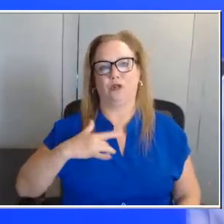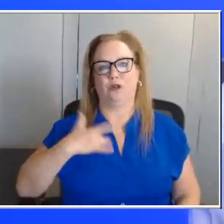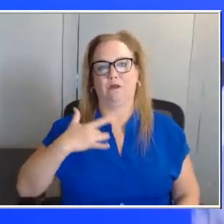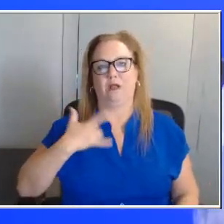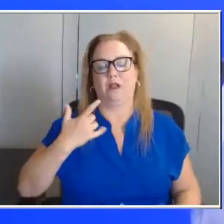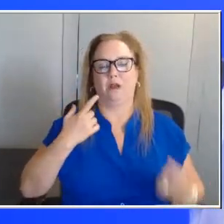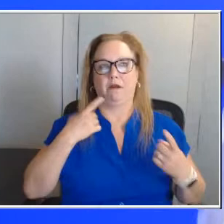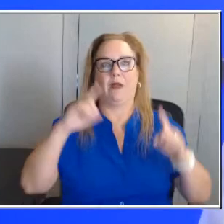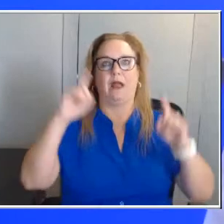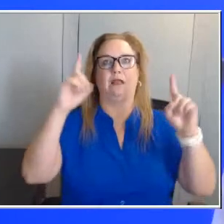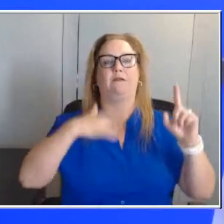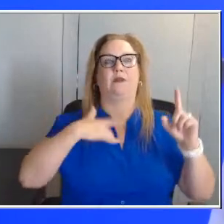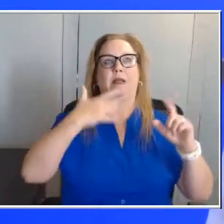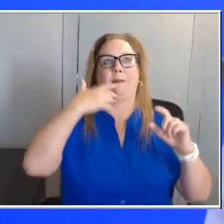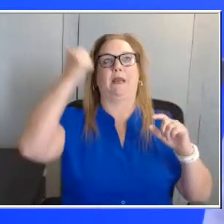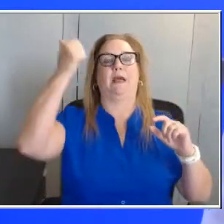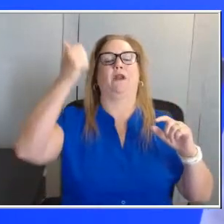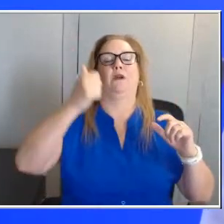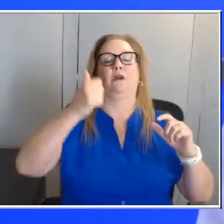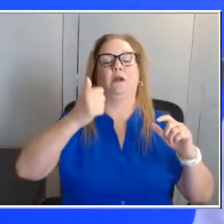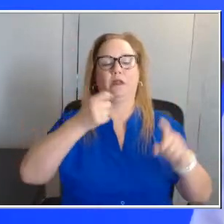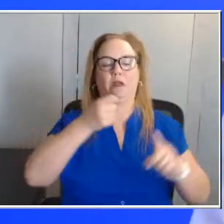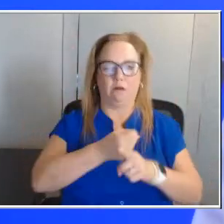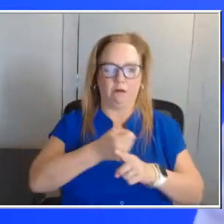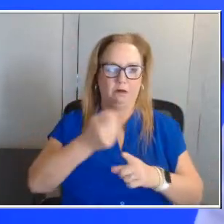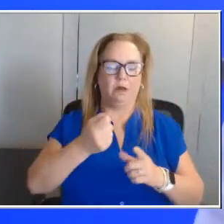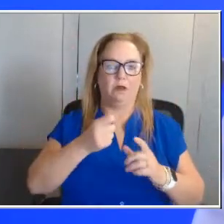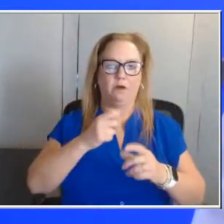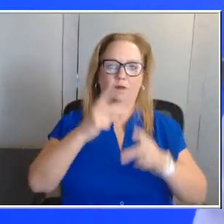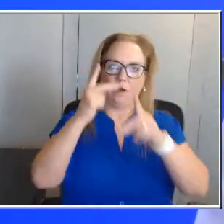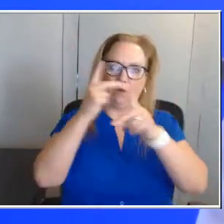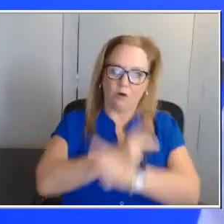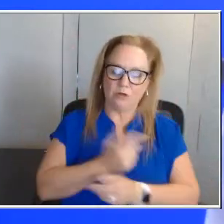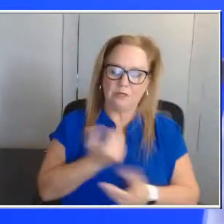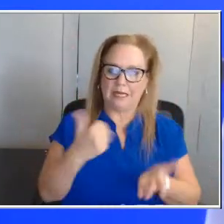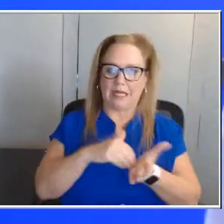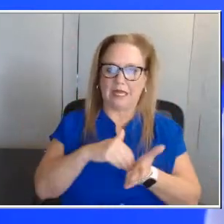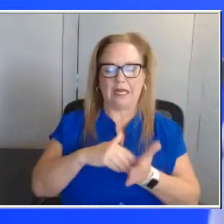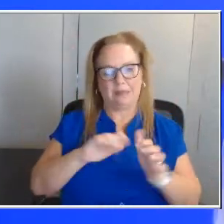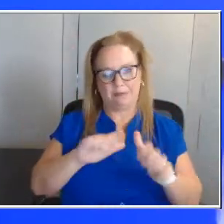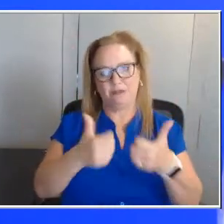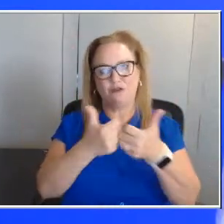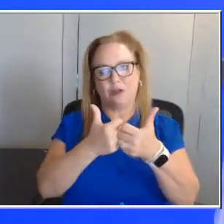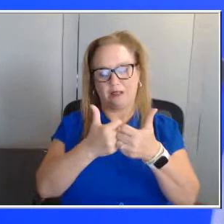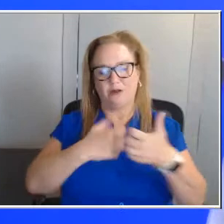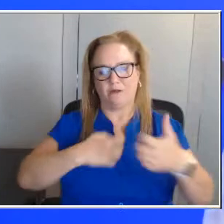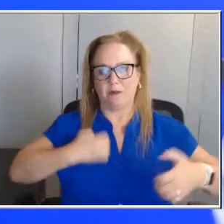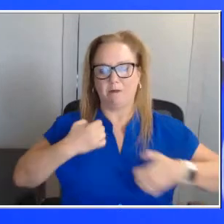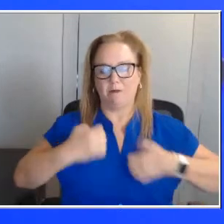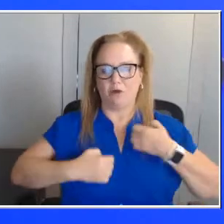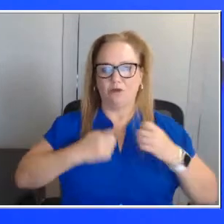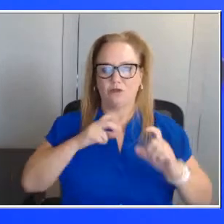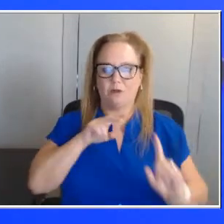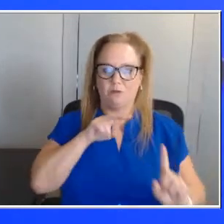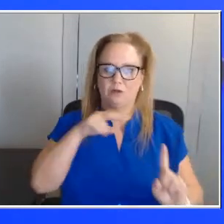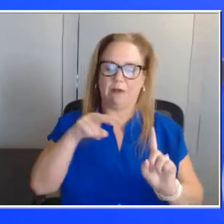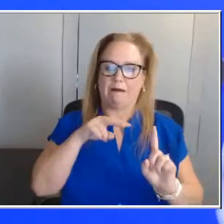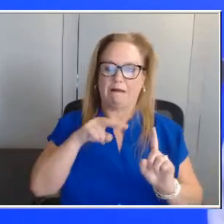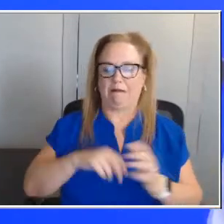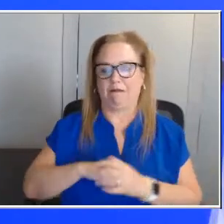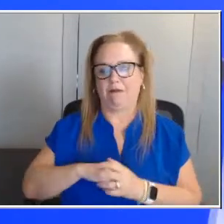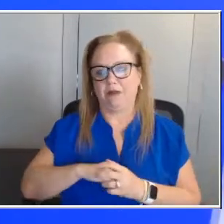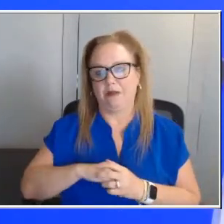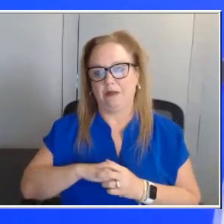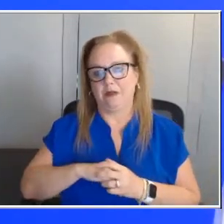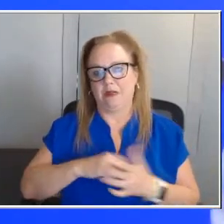this and seeing the light at the end of the tunnel, and then you start having a backslide. That can be really challenging from an emotional standpoint to get patients through that. But usually I